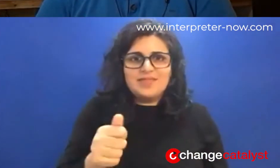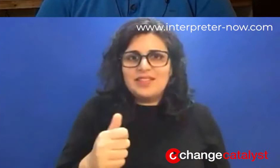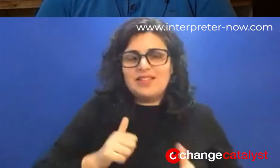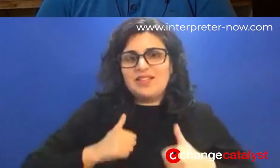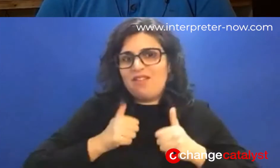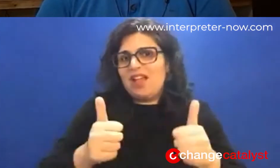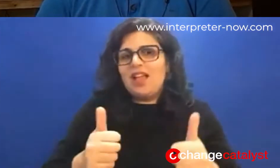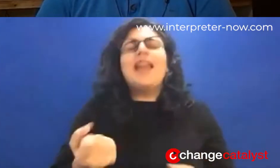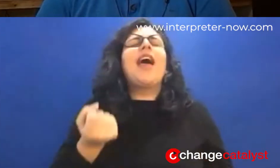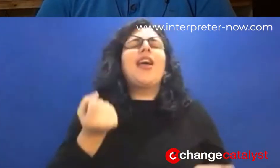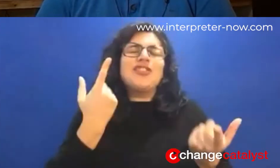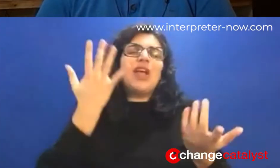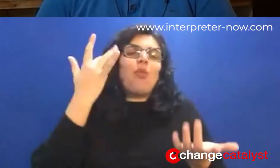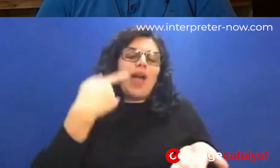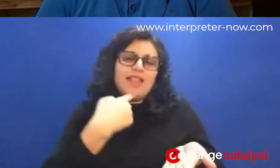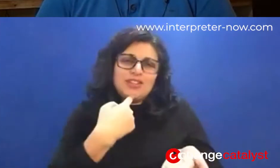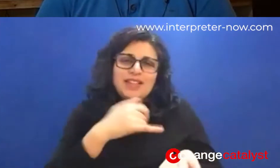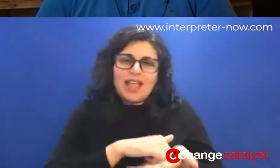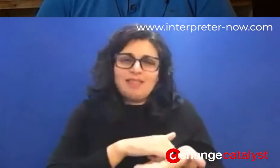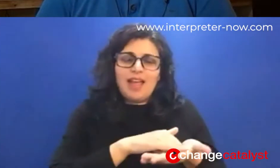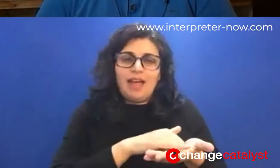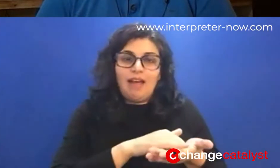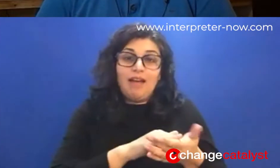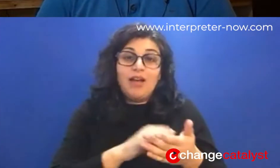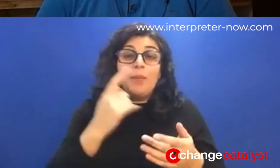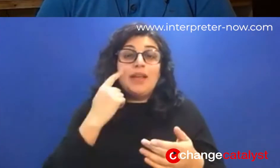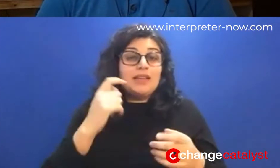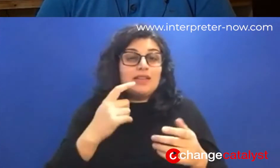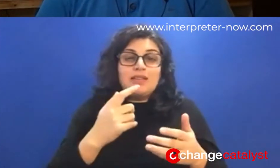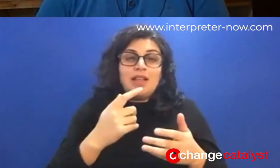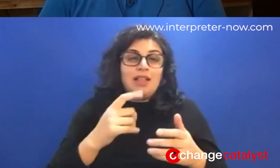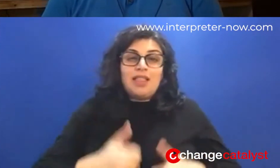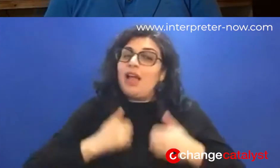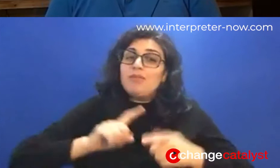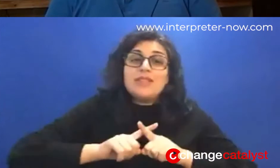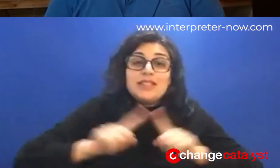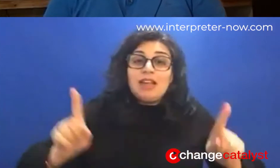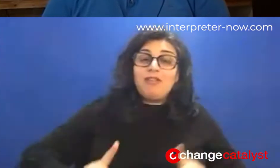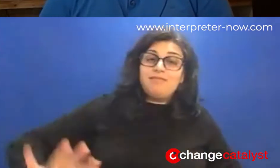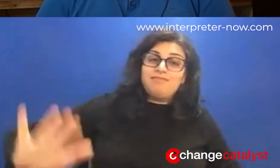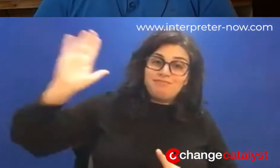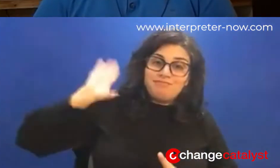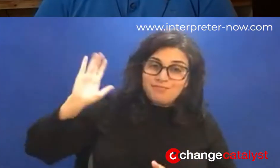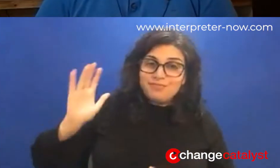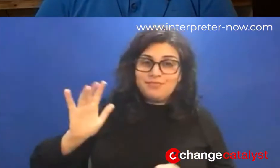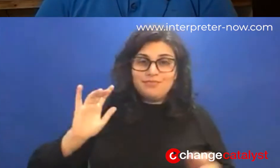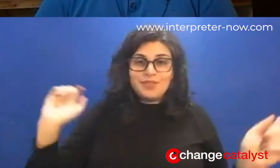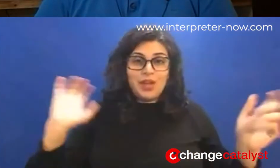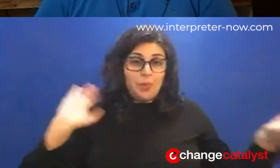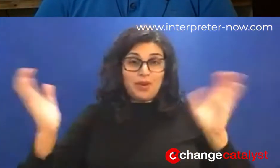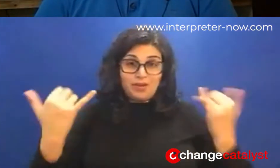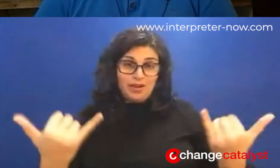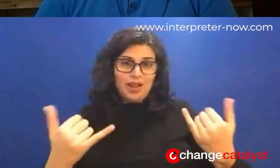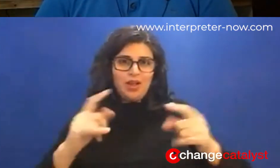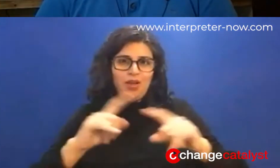that in the space that they were in, because things were much different then than they are here today. But one